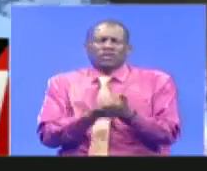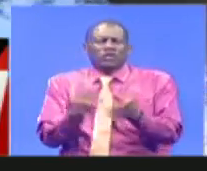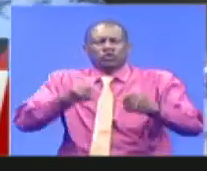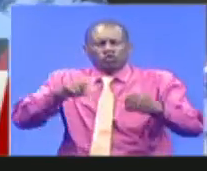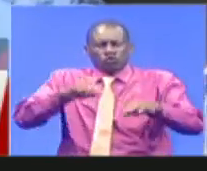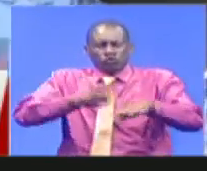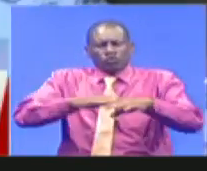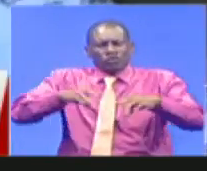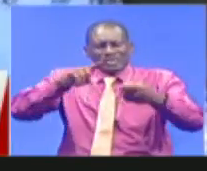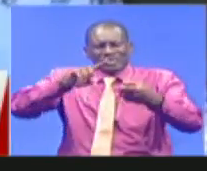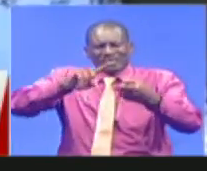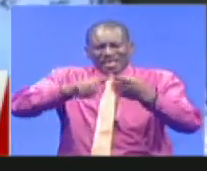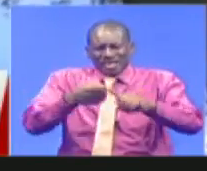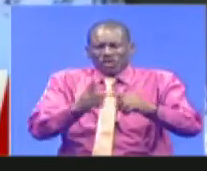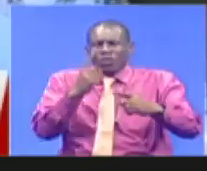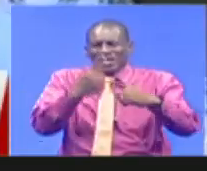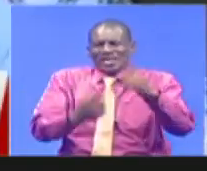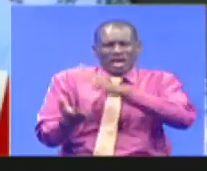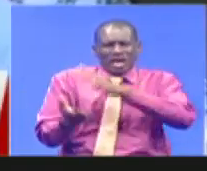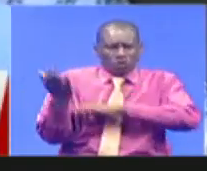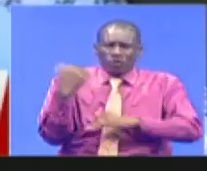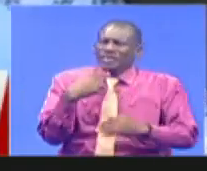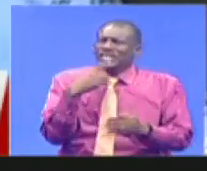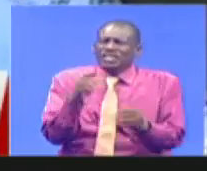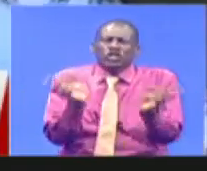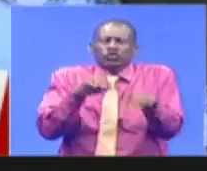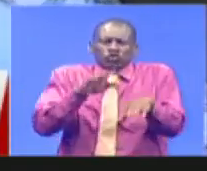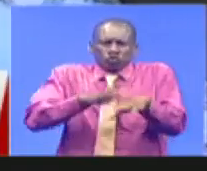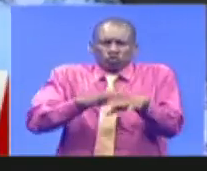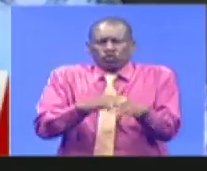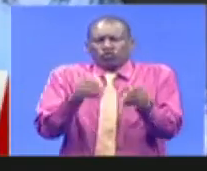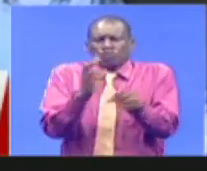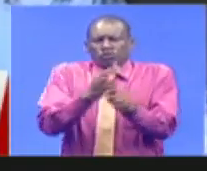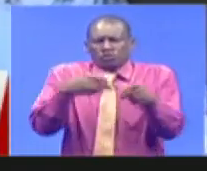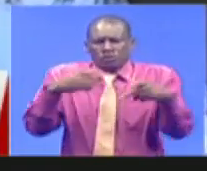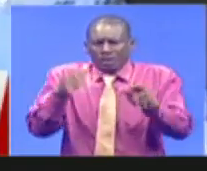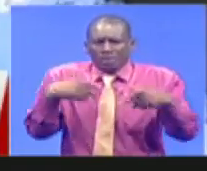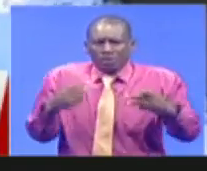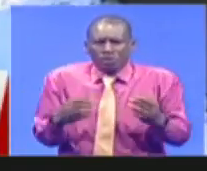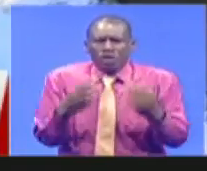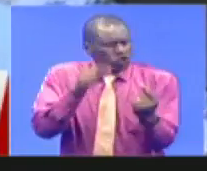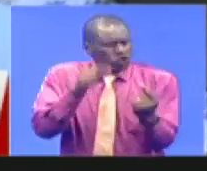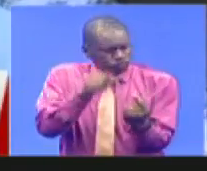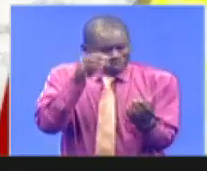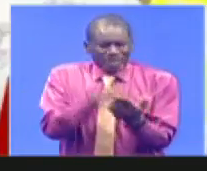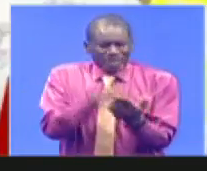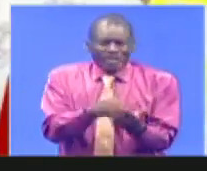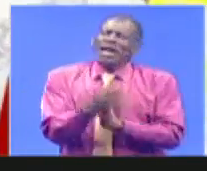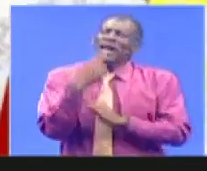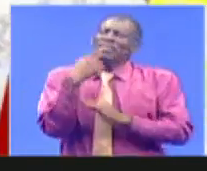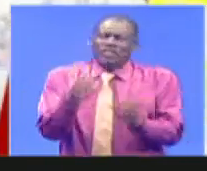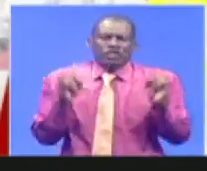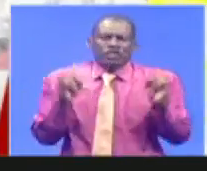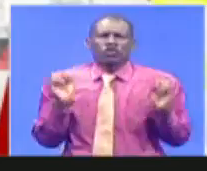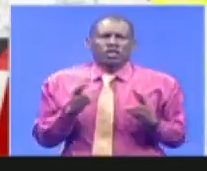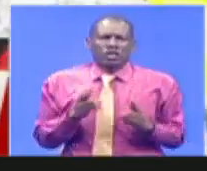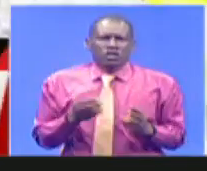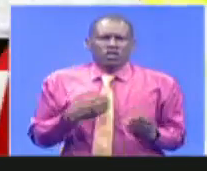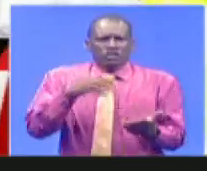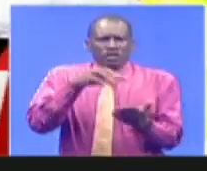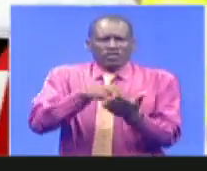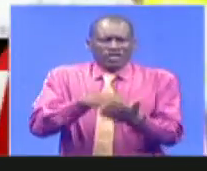mwananchi mwaka mmoja uliopita. Sasa imepimwa tena na ikaonekana iko sawa. There are cases of cancer